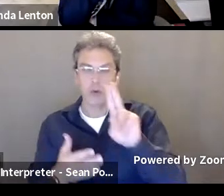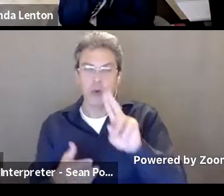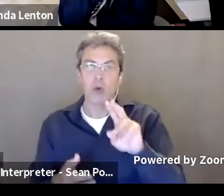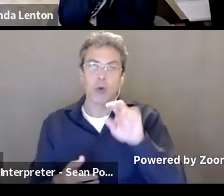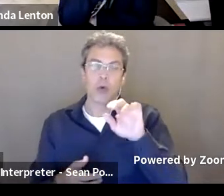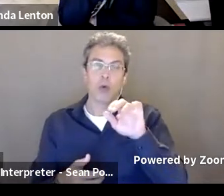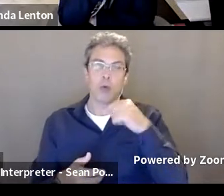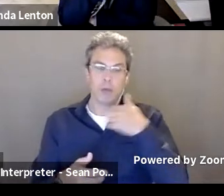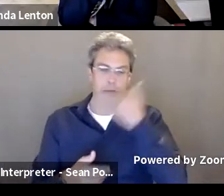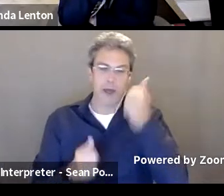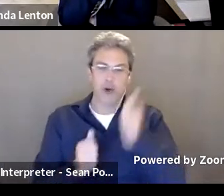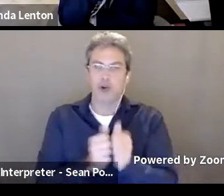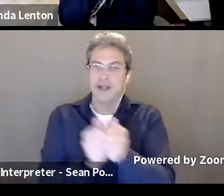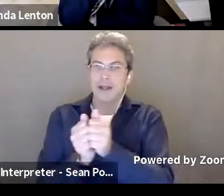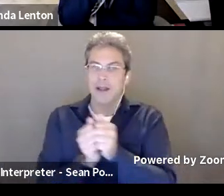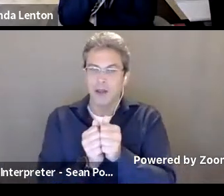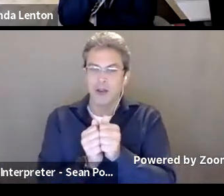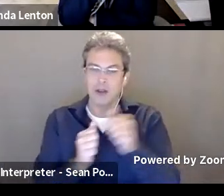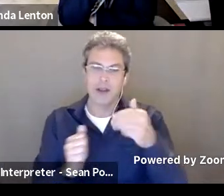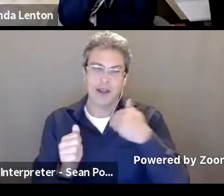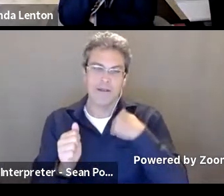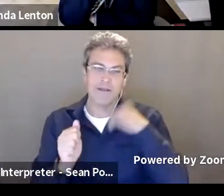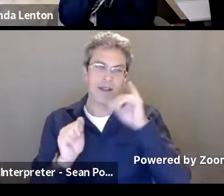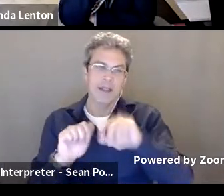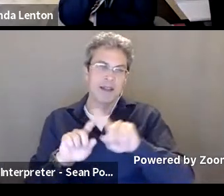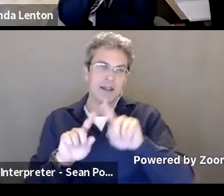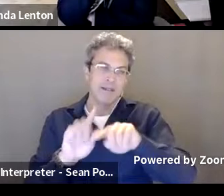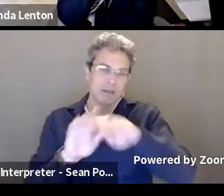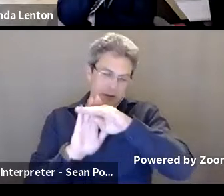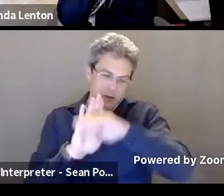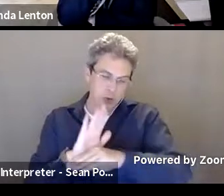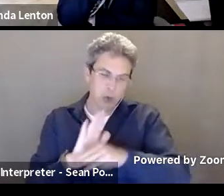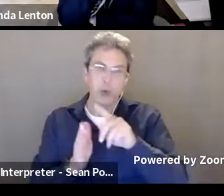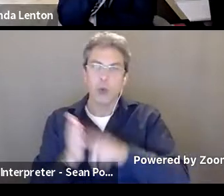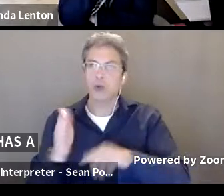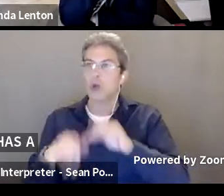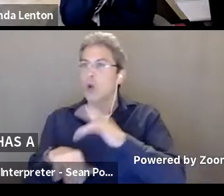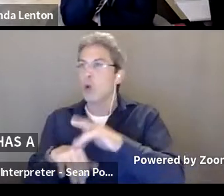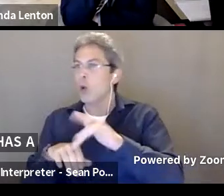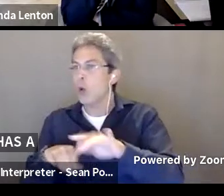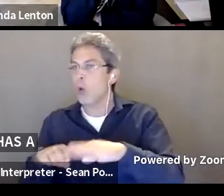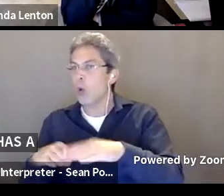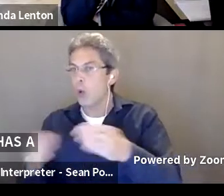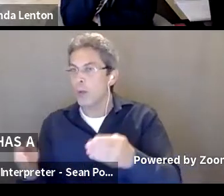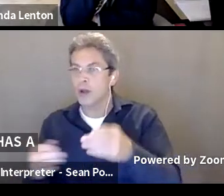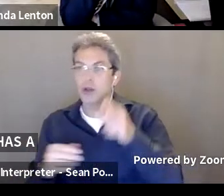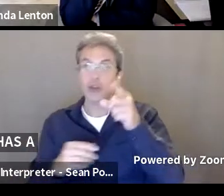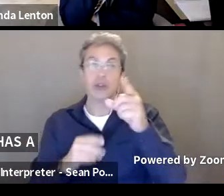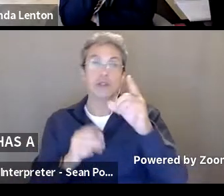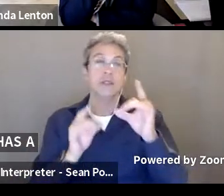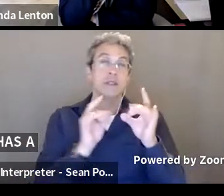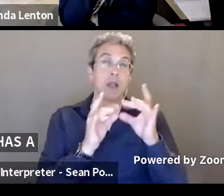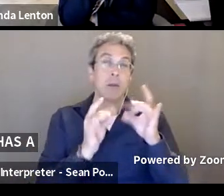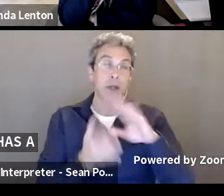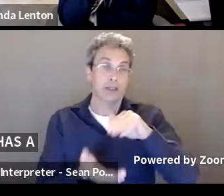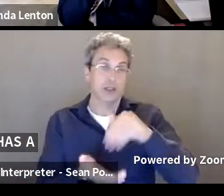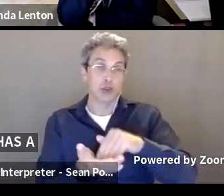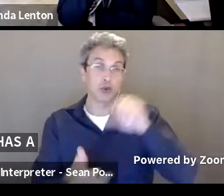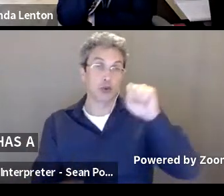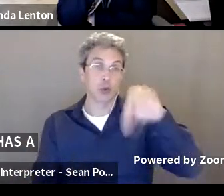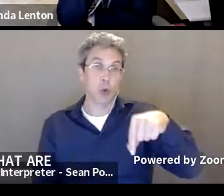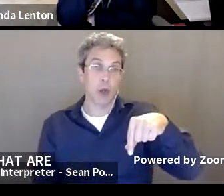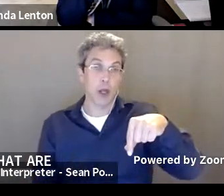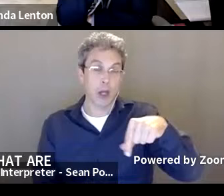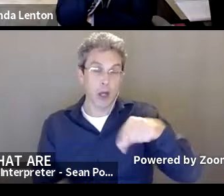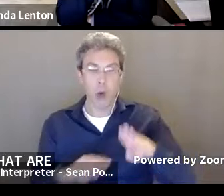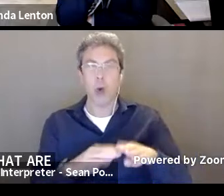It has a full listing of buildings that are open and food service outlets that are open. Starbucks in Central Square, I believe, is open right now, and there is some